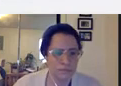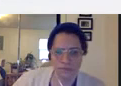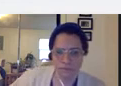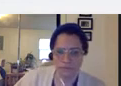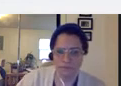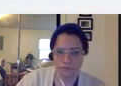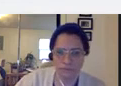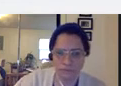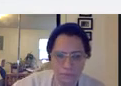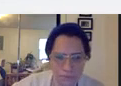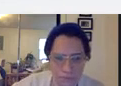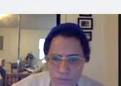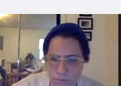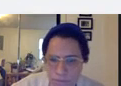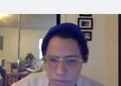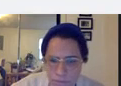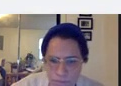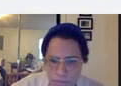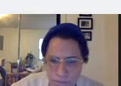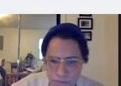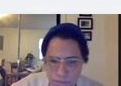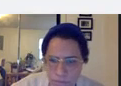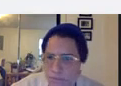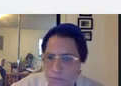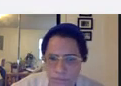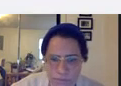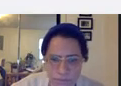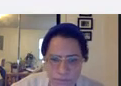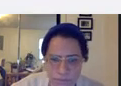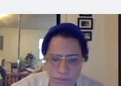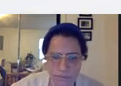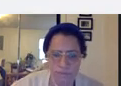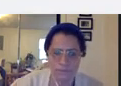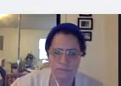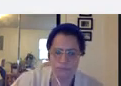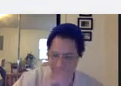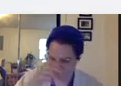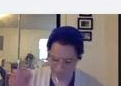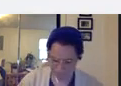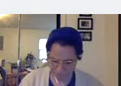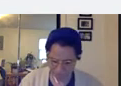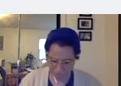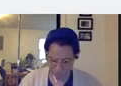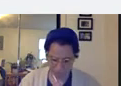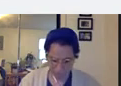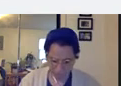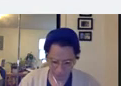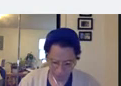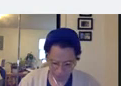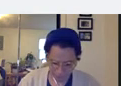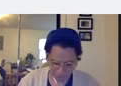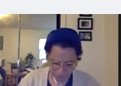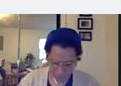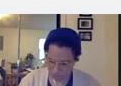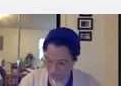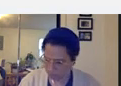Becky had her hand raised. Oh, Becky, please. Provide an equitable and